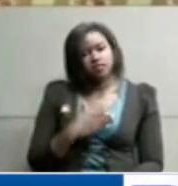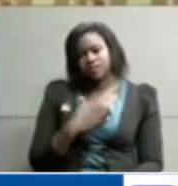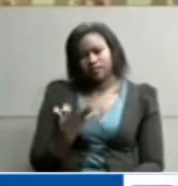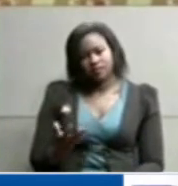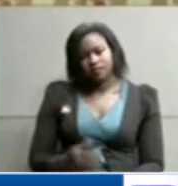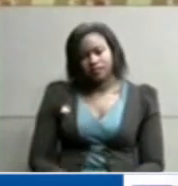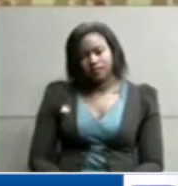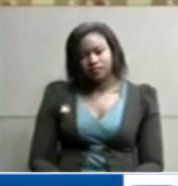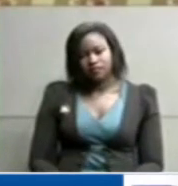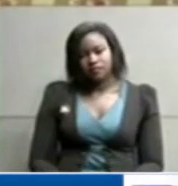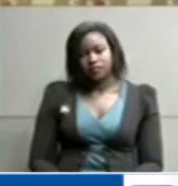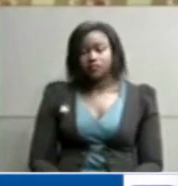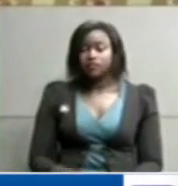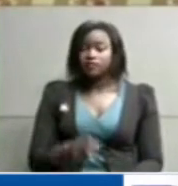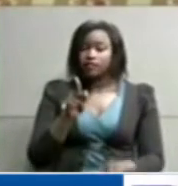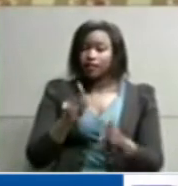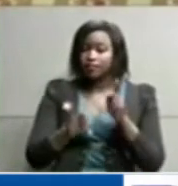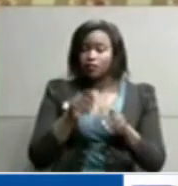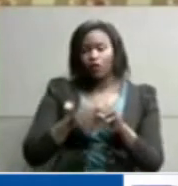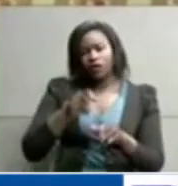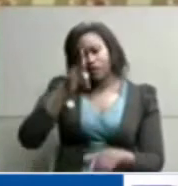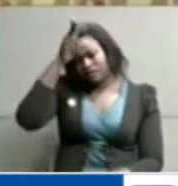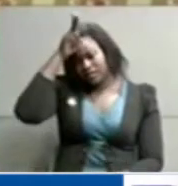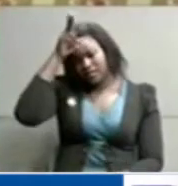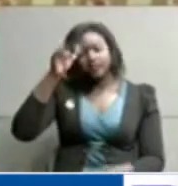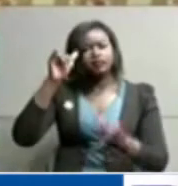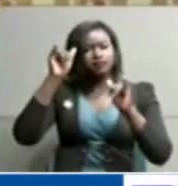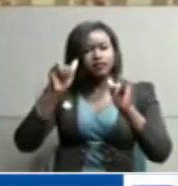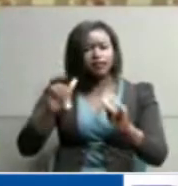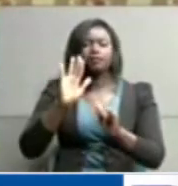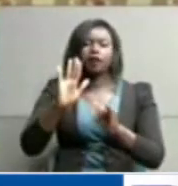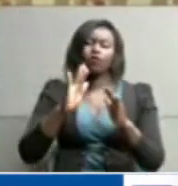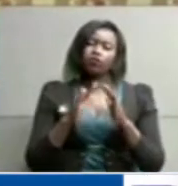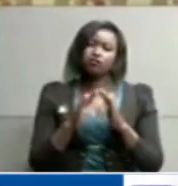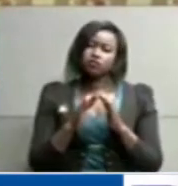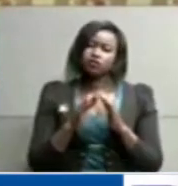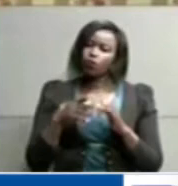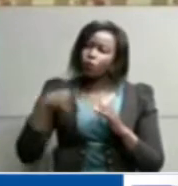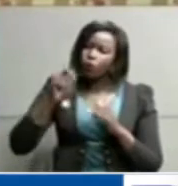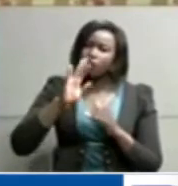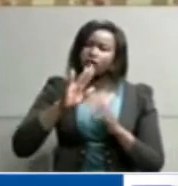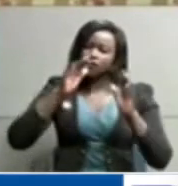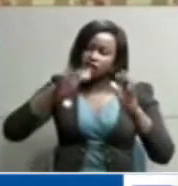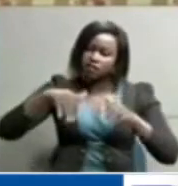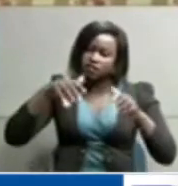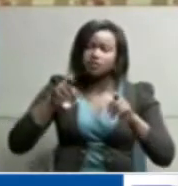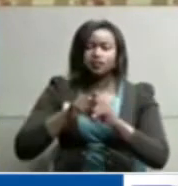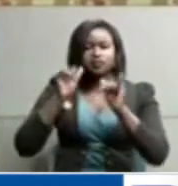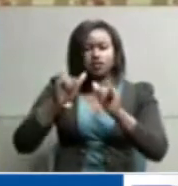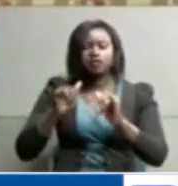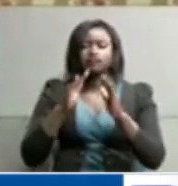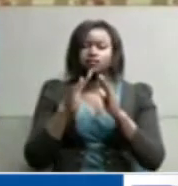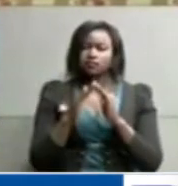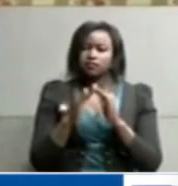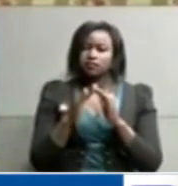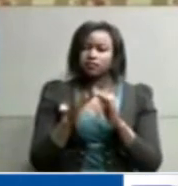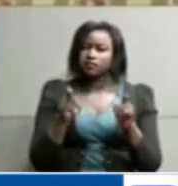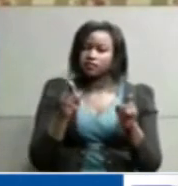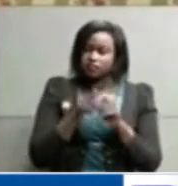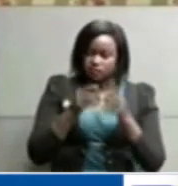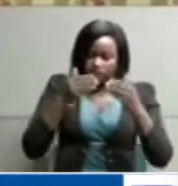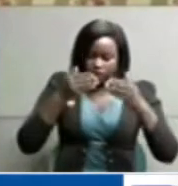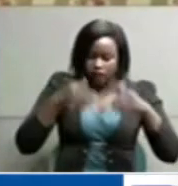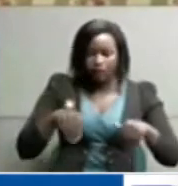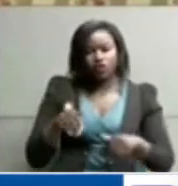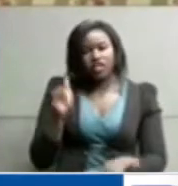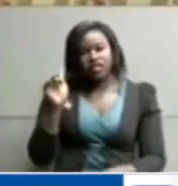The people in the rural areas, stay at home. Go to your garden and stay at home. Avoid those